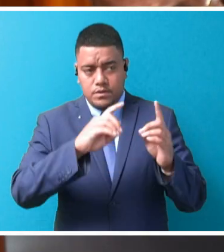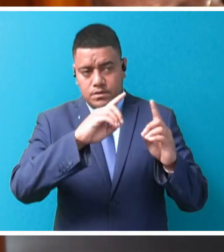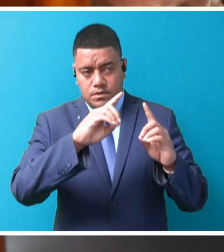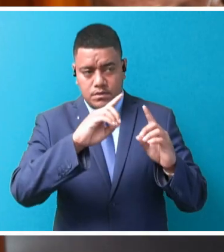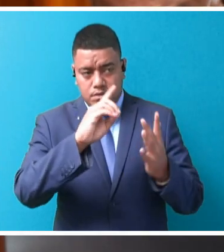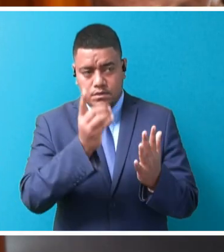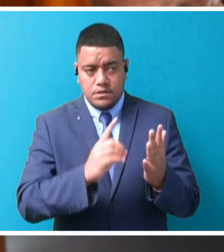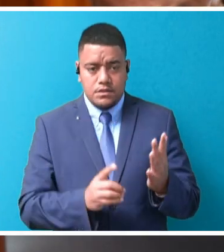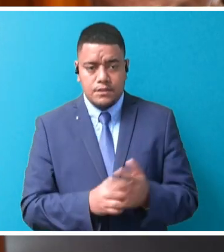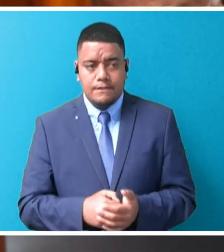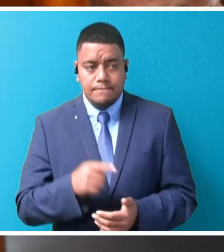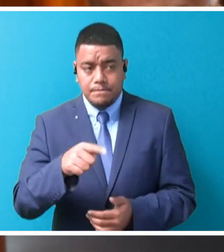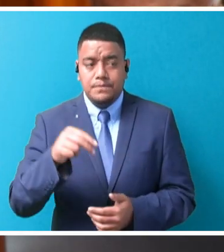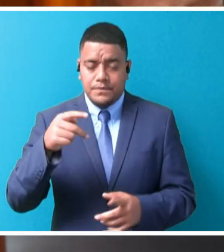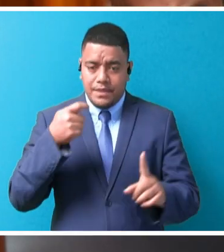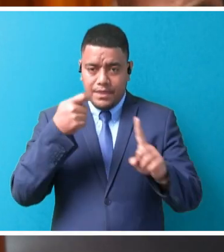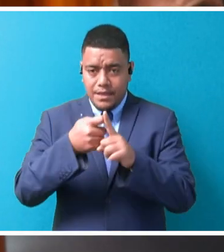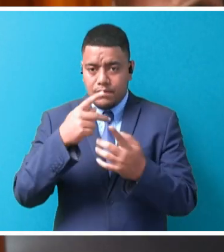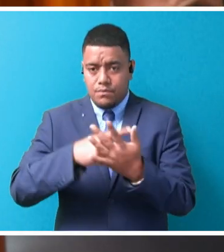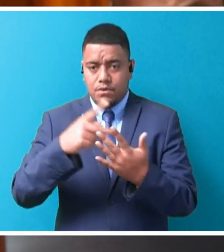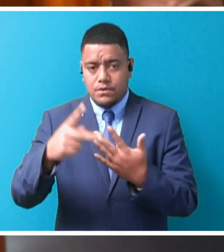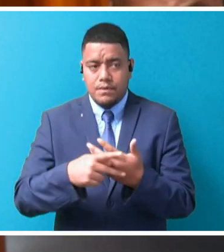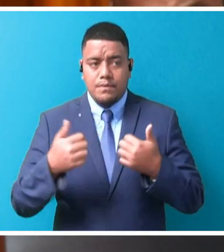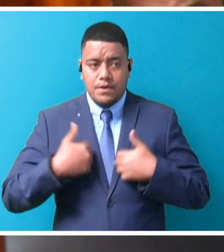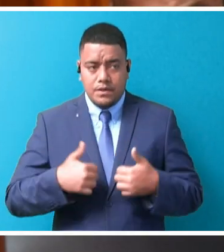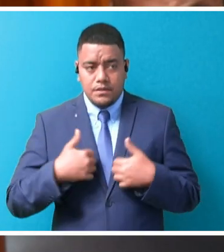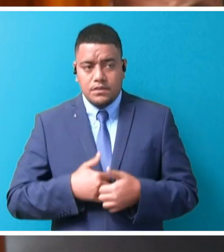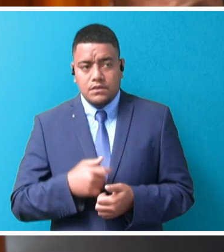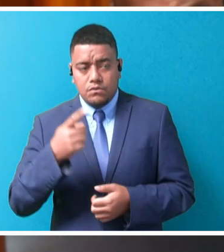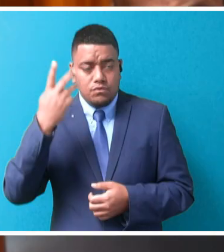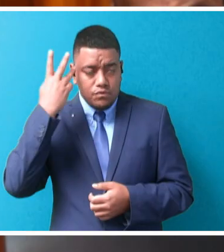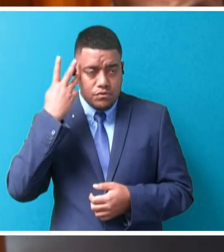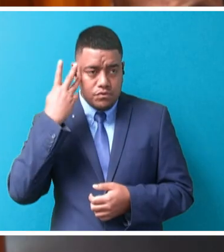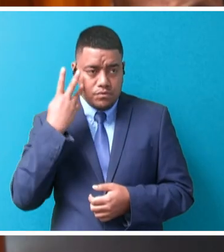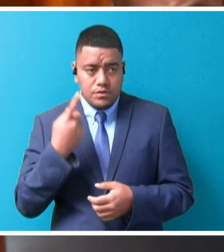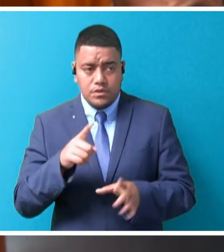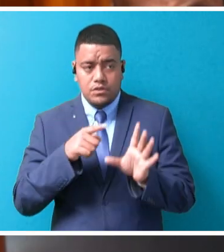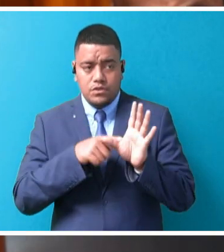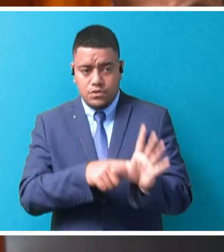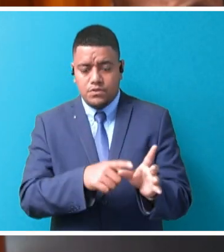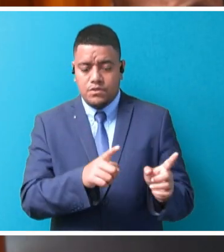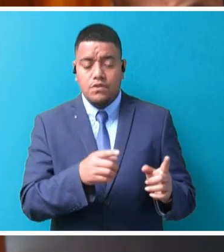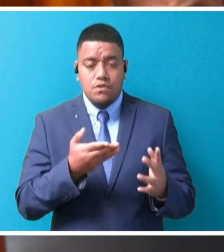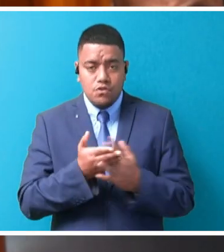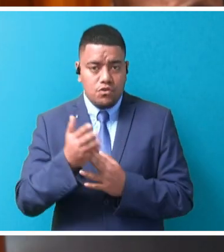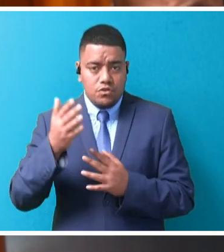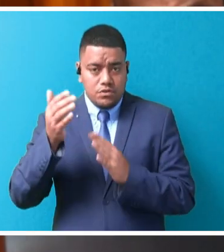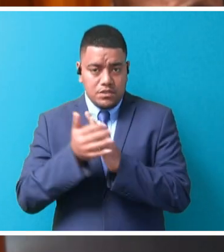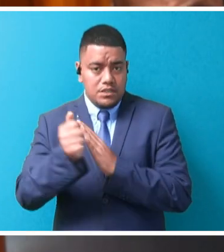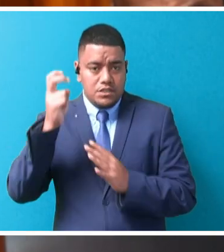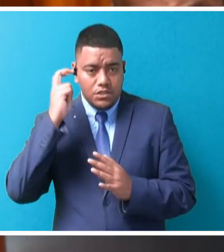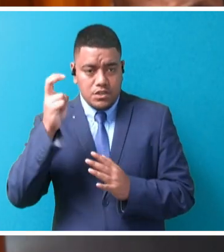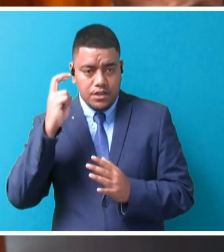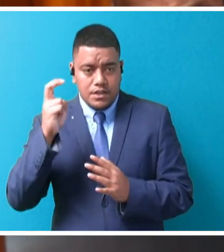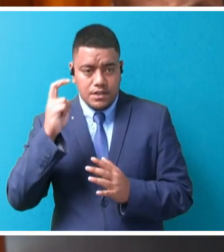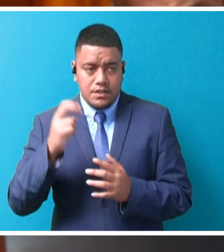Speaker, sir, the Ministry supports targeted programs to empower women, youth, and vulnerable groups through skills training,